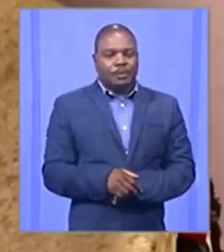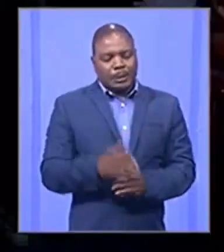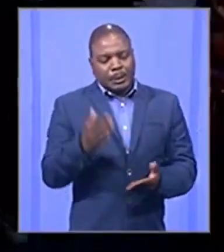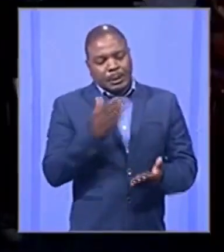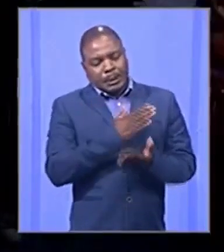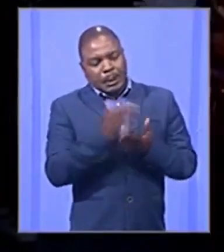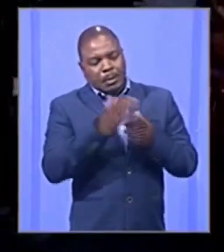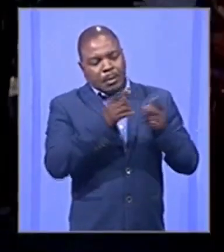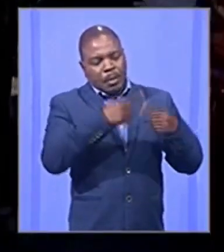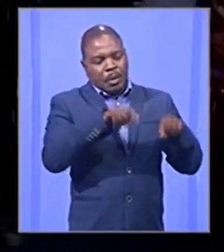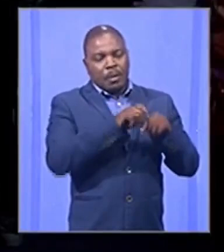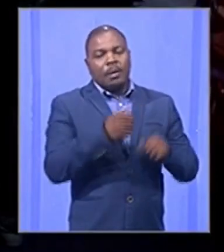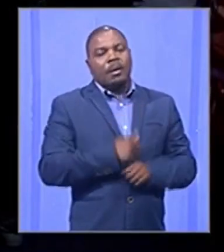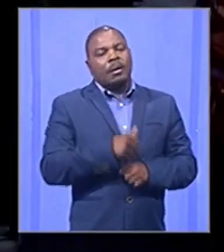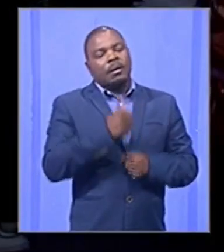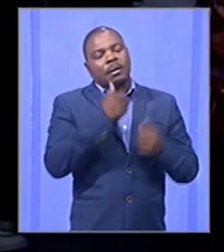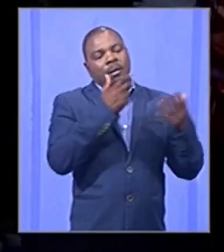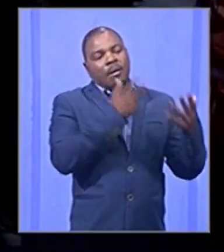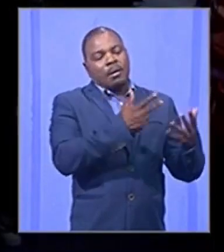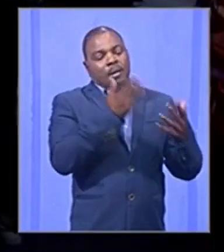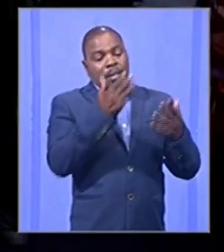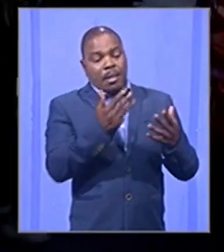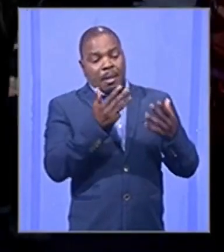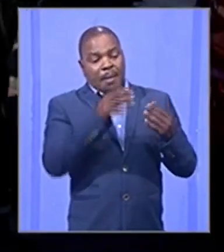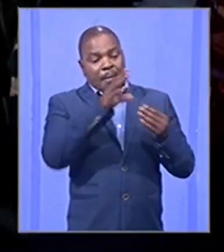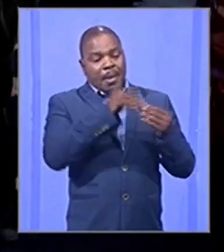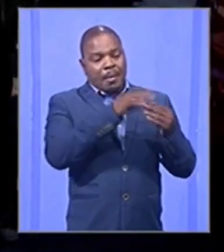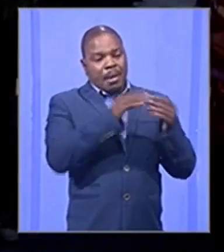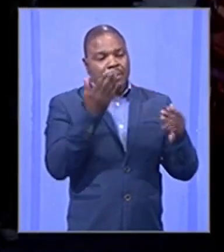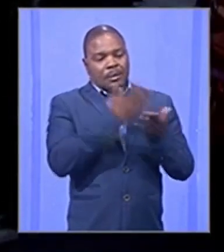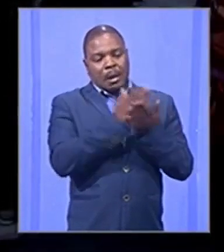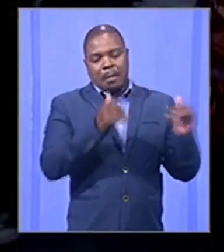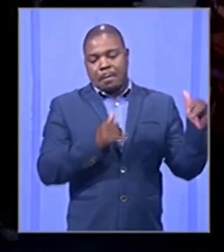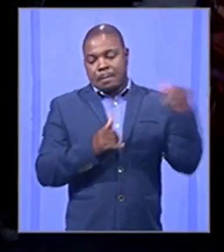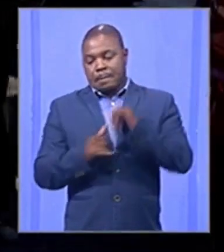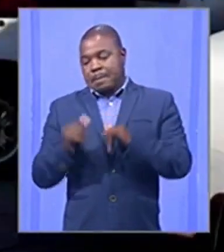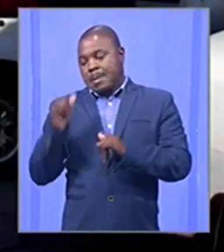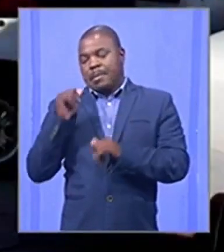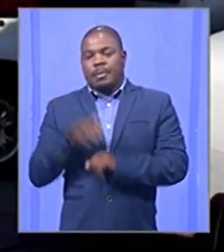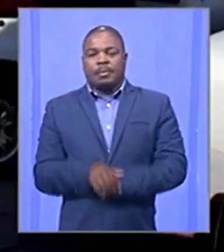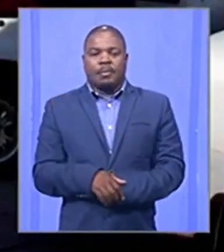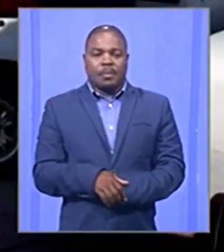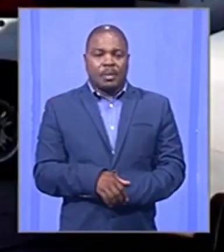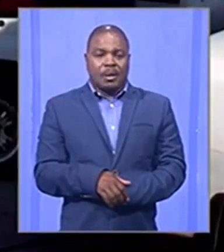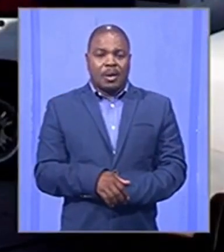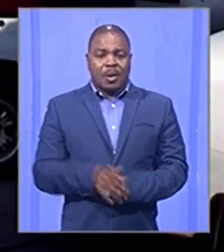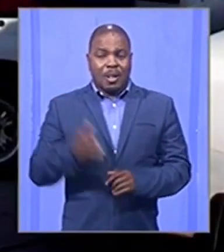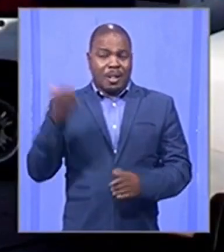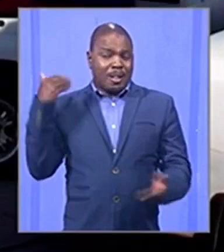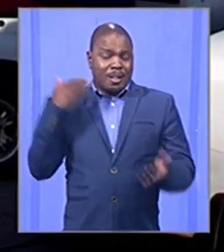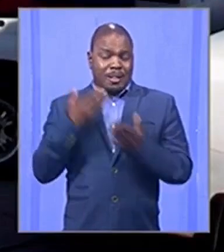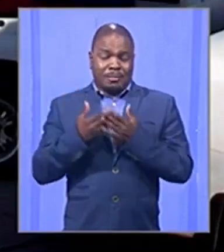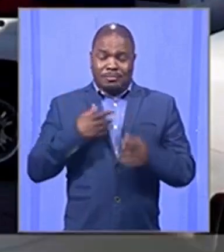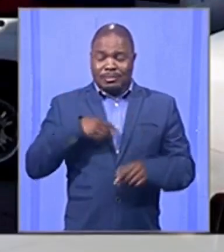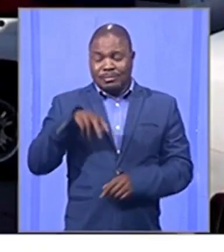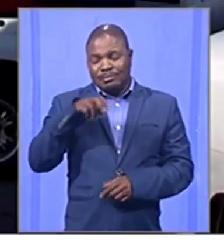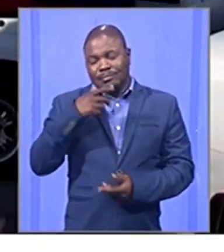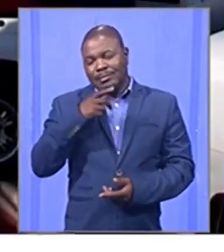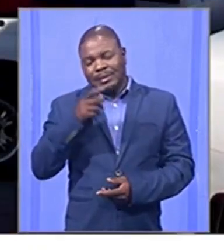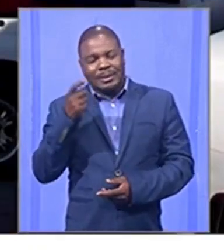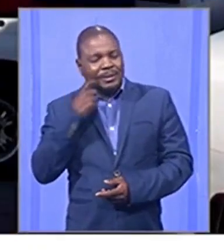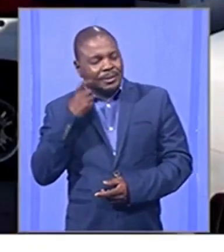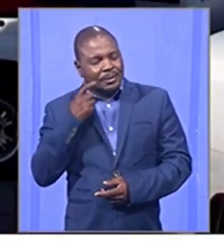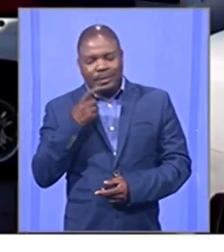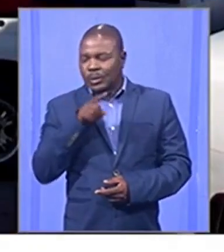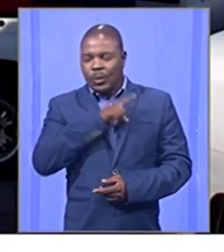a le 89 a kwaere eno a gorogile mabane. It hasn't been an easy journey for us, like it's work